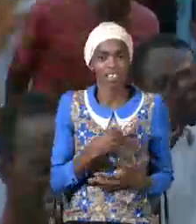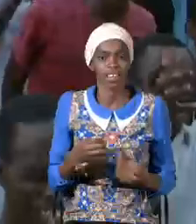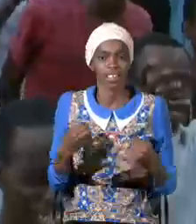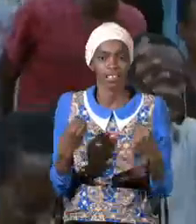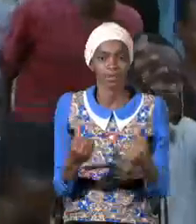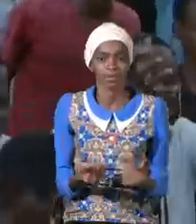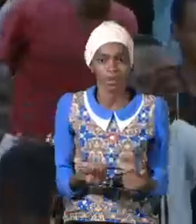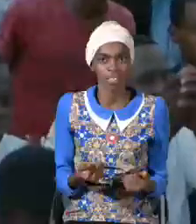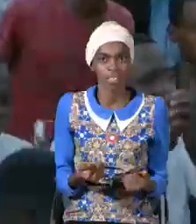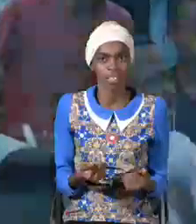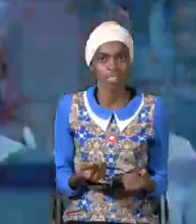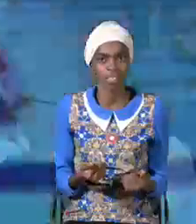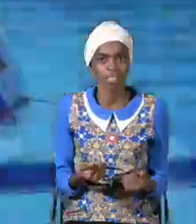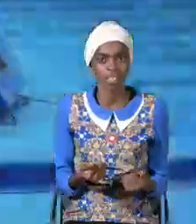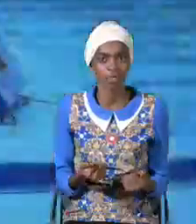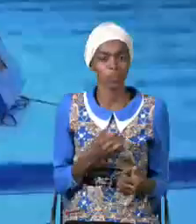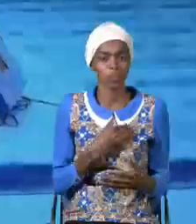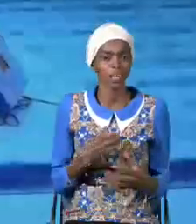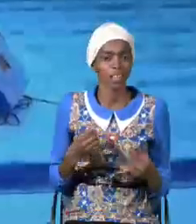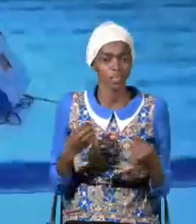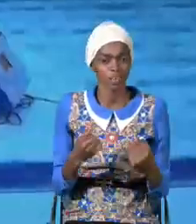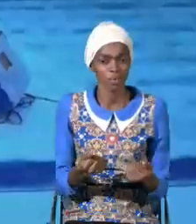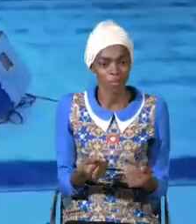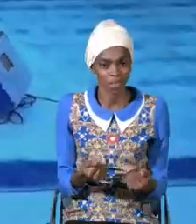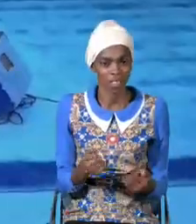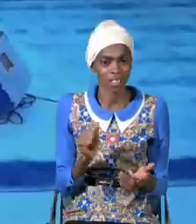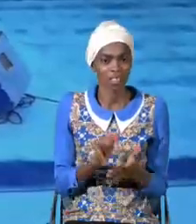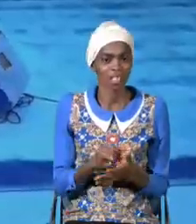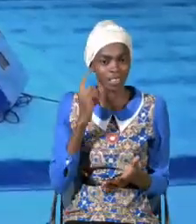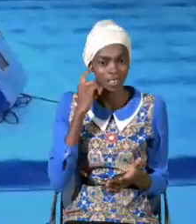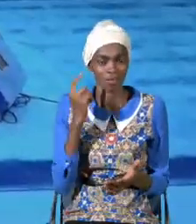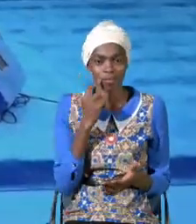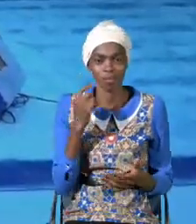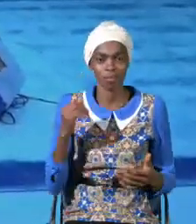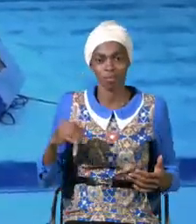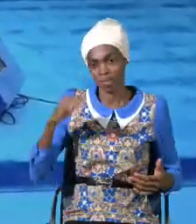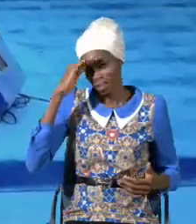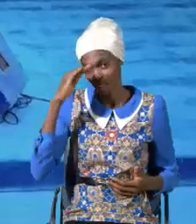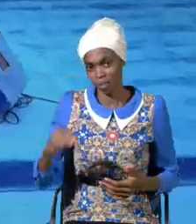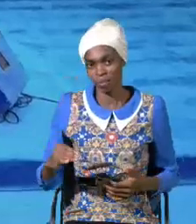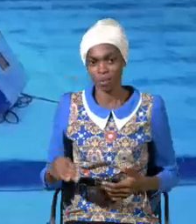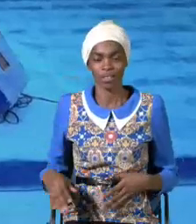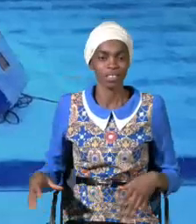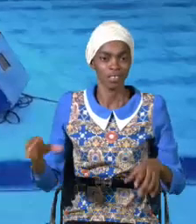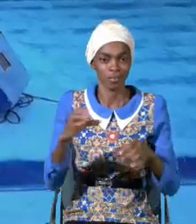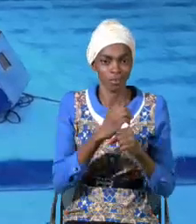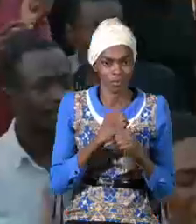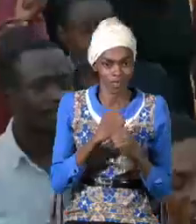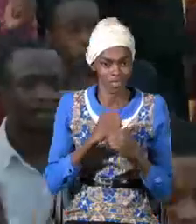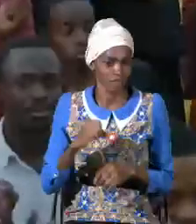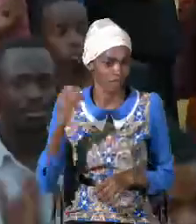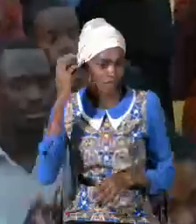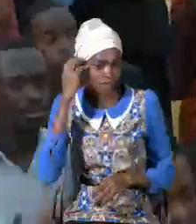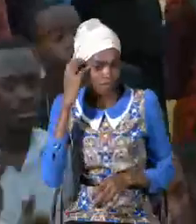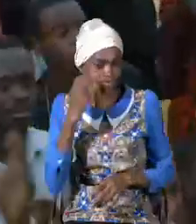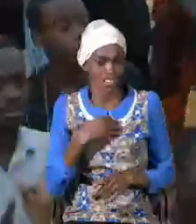Instantaneously, immediately, that deaf and dumb boy received hearing and speaking.